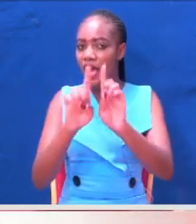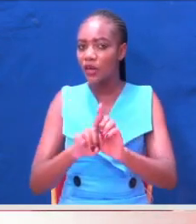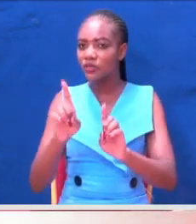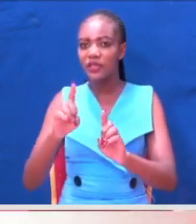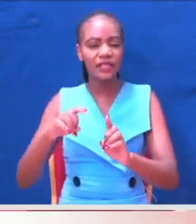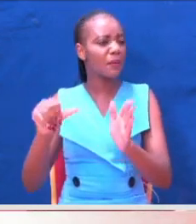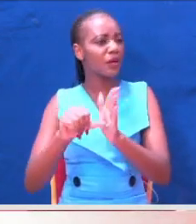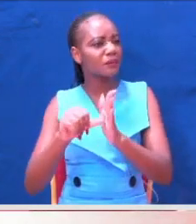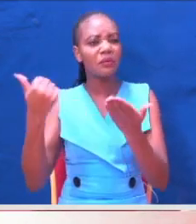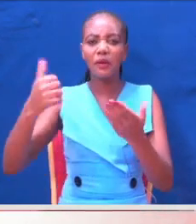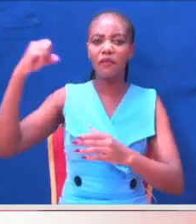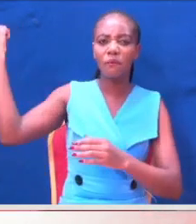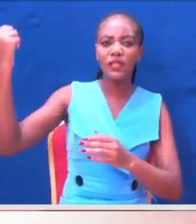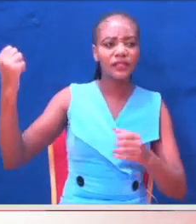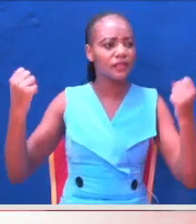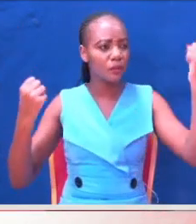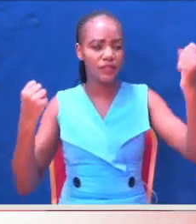ukora ya siasa ya Kenya hii